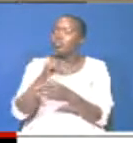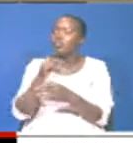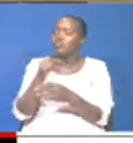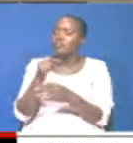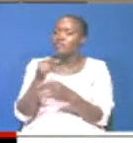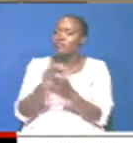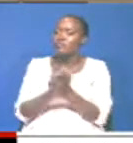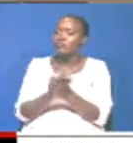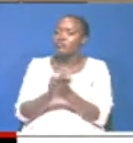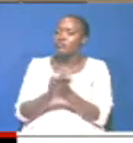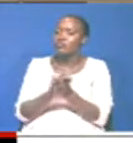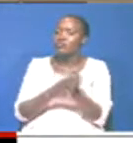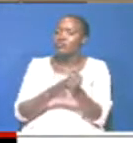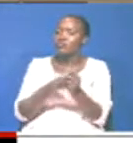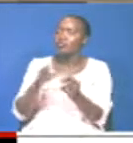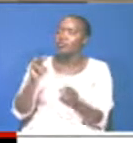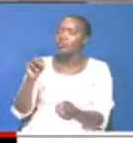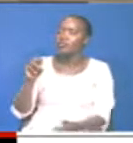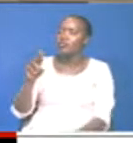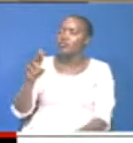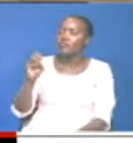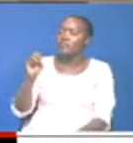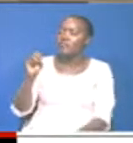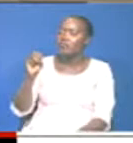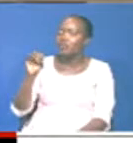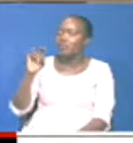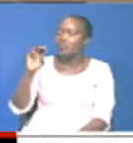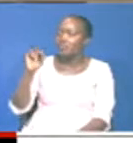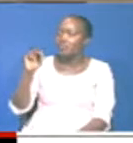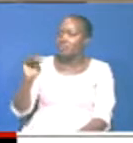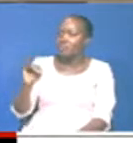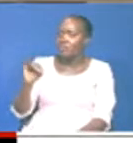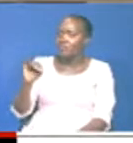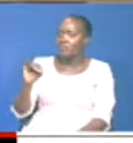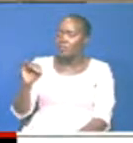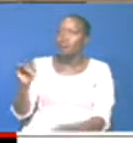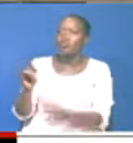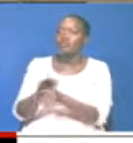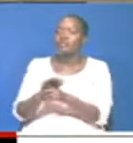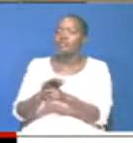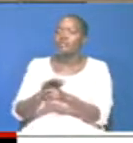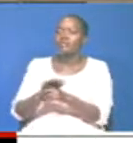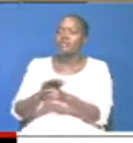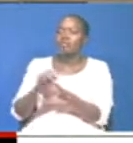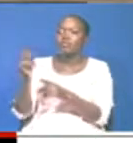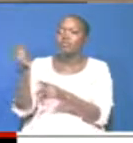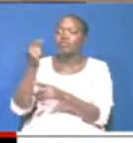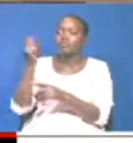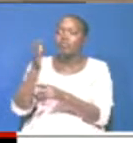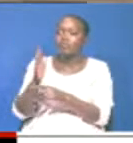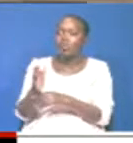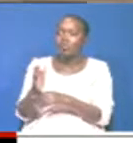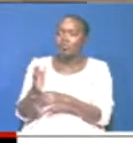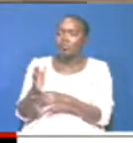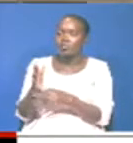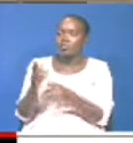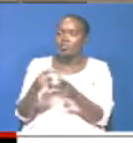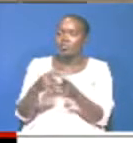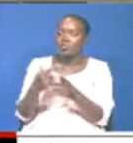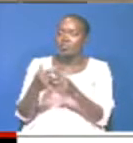Rudisi Musimi. Rudisi Musimi was kind of like our tutor amongst the five of us. And then there was